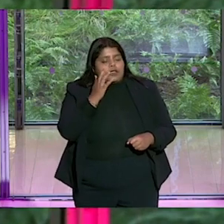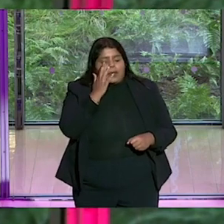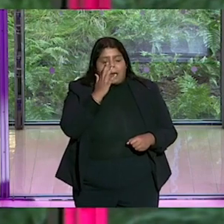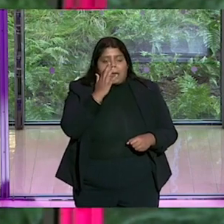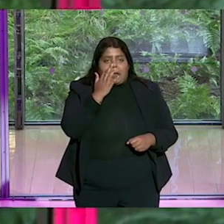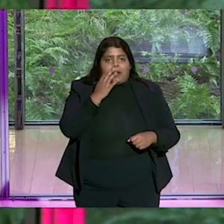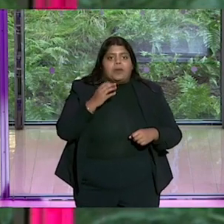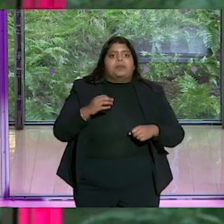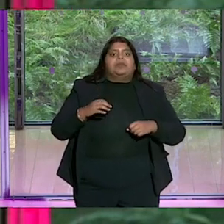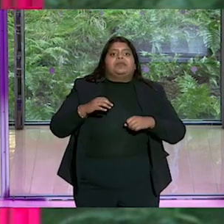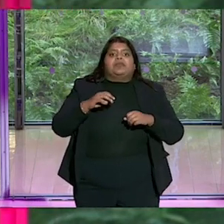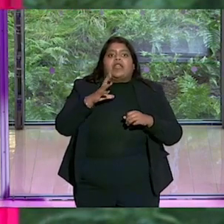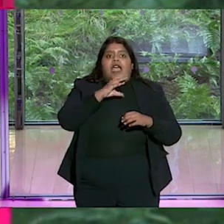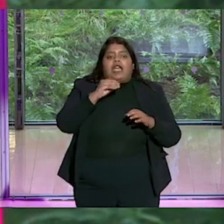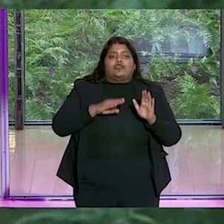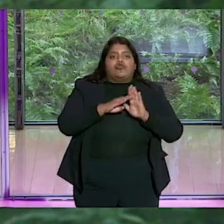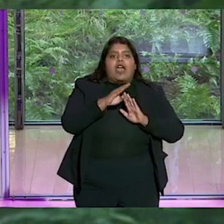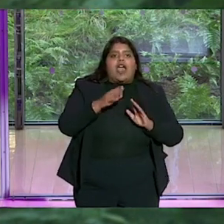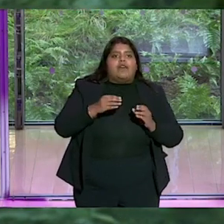and directly feed that bottom line.